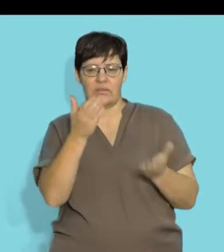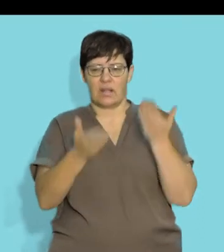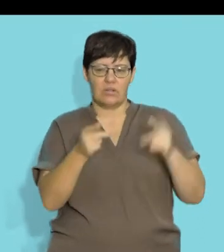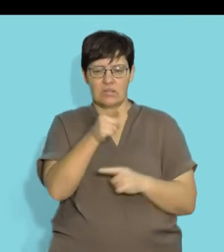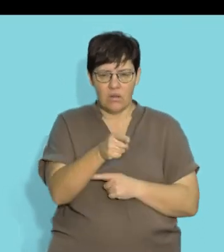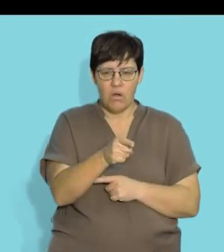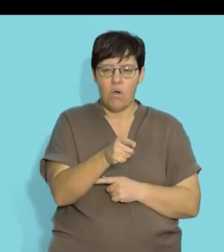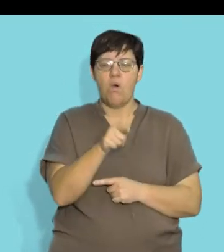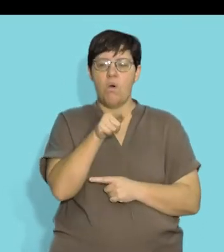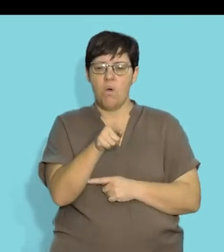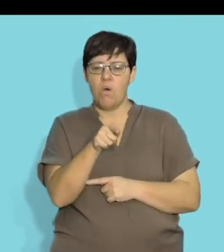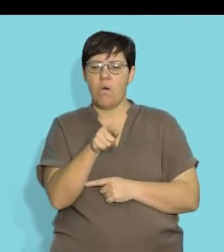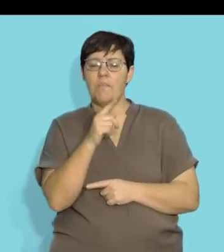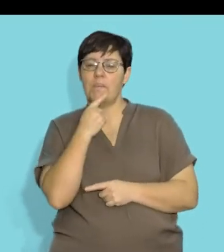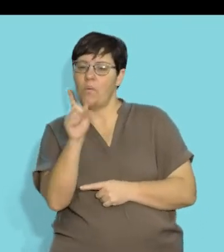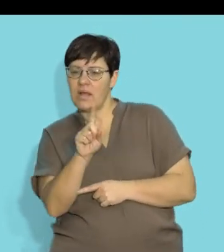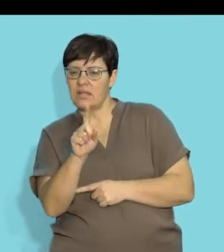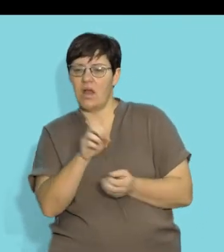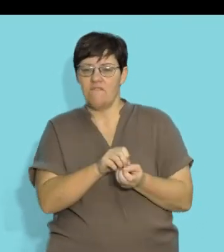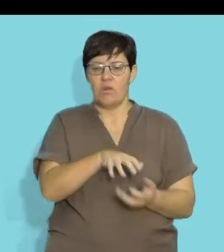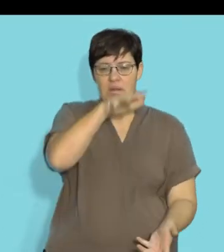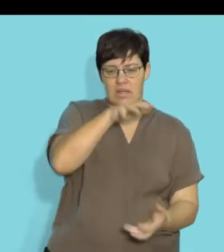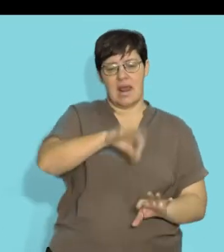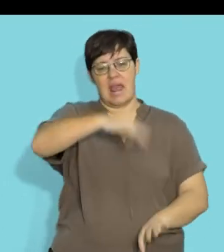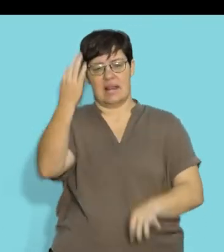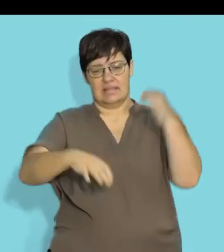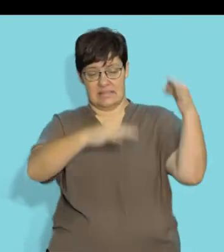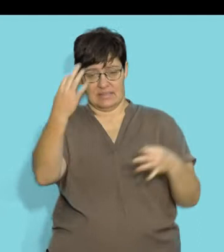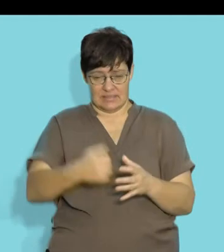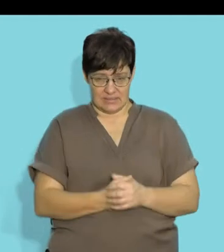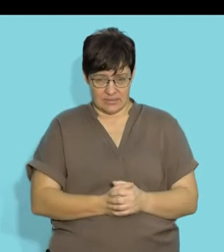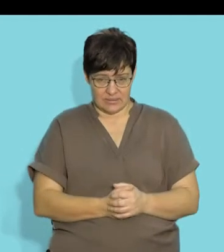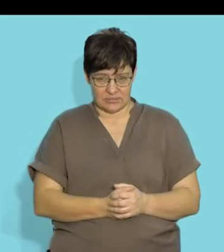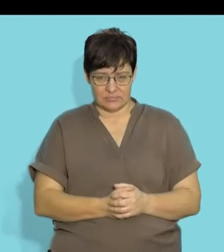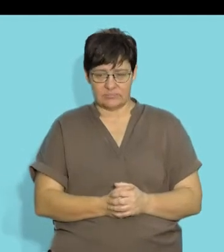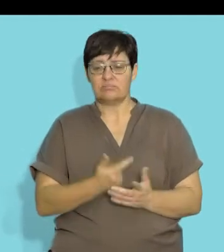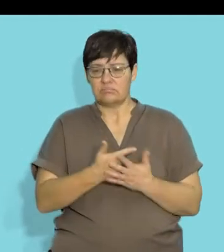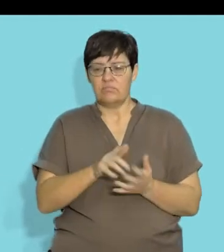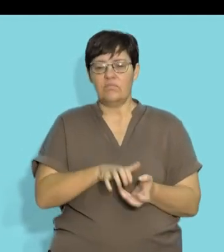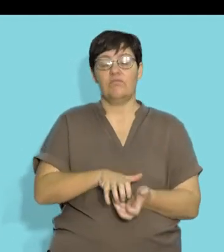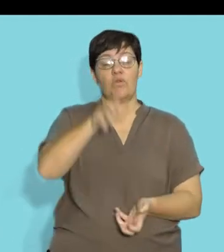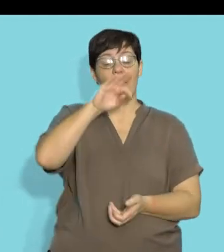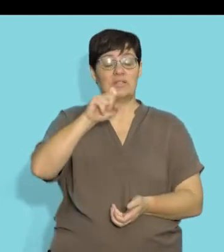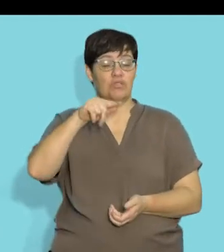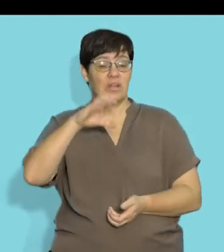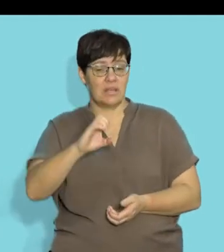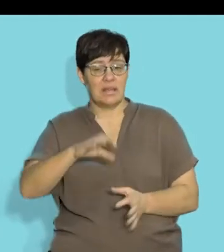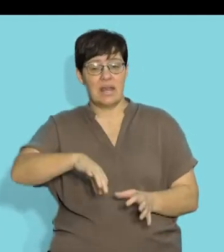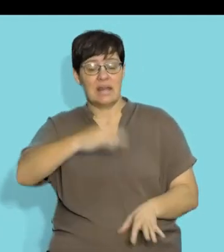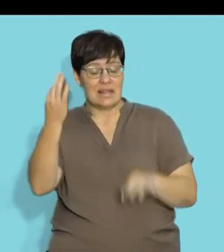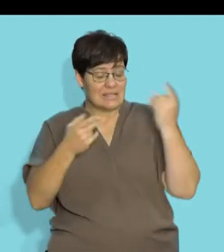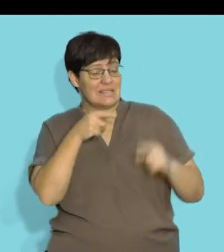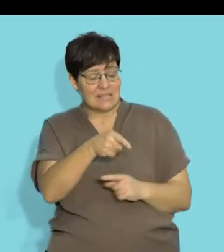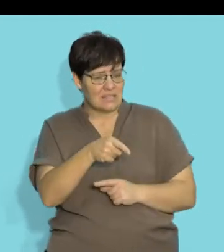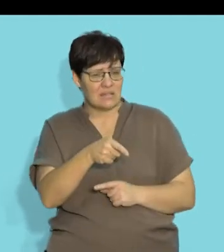calculation would describe them or refer to them as volumetric analysis. So if we talk about volumetric